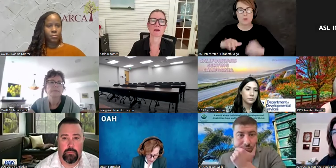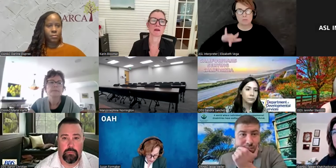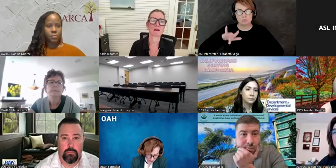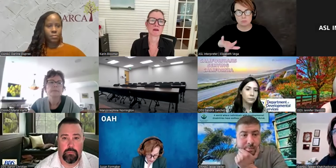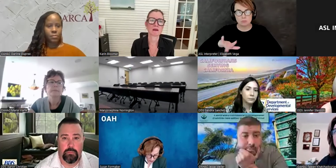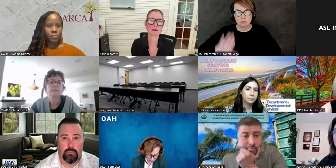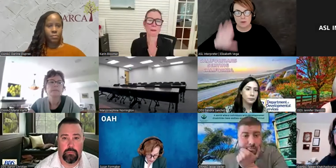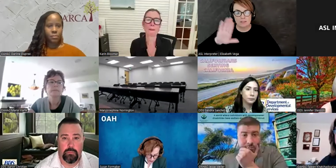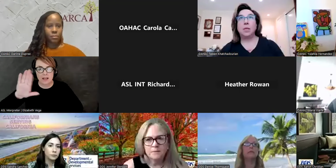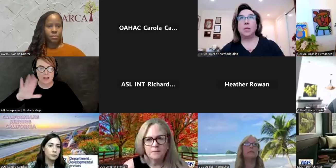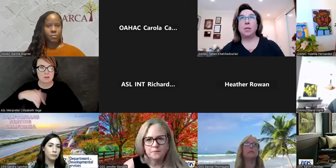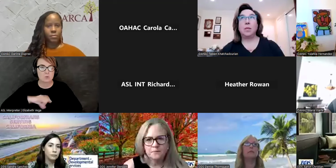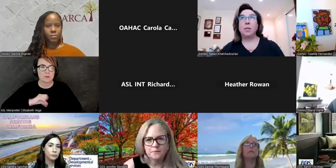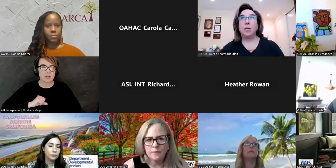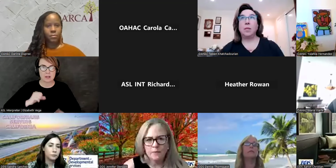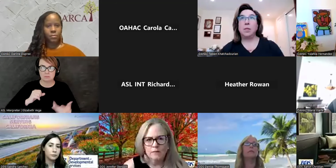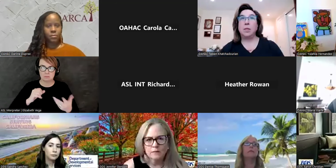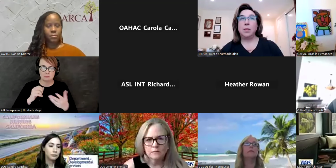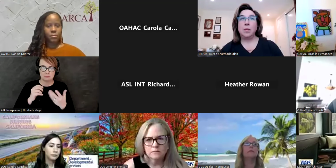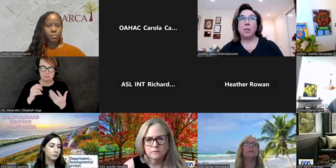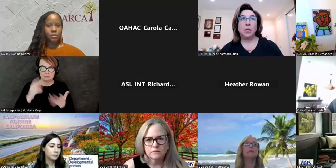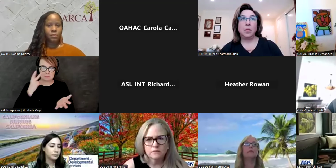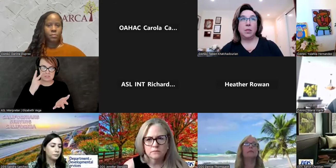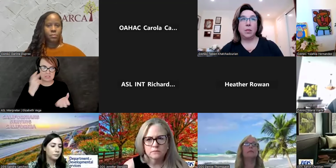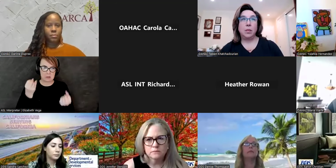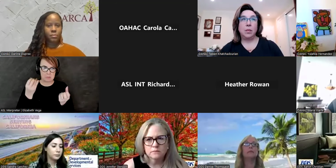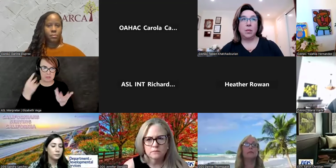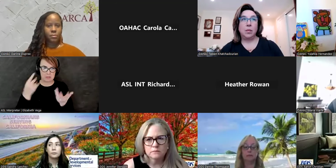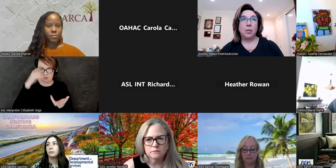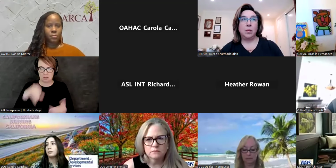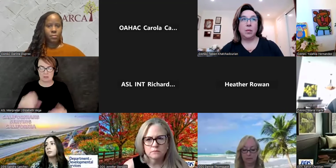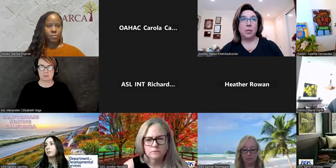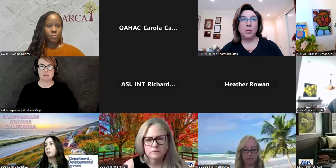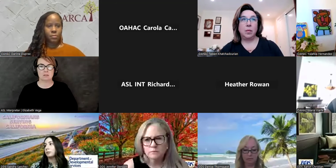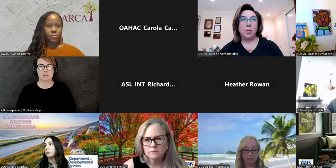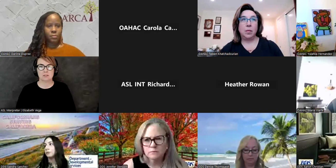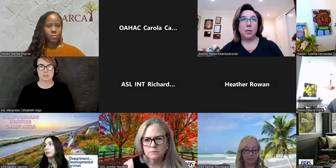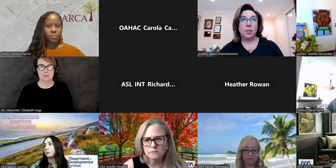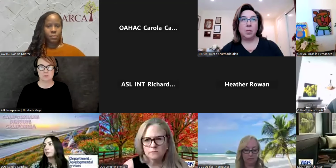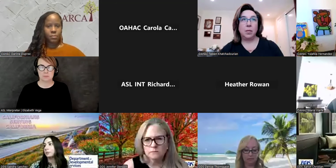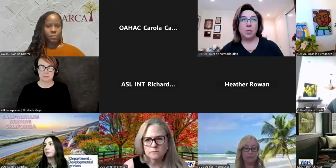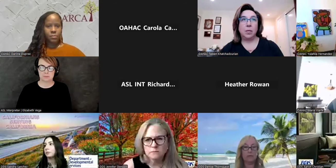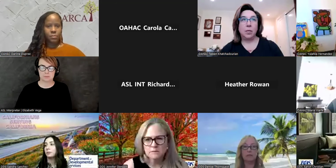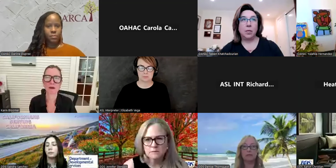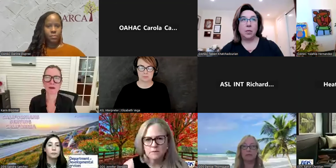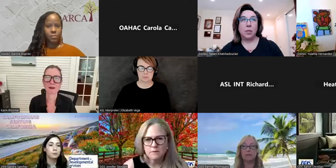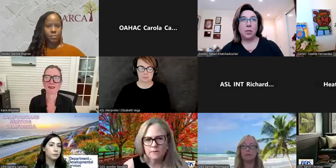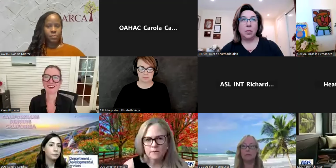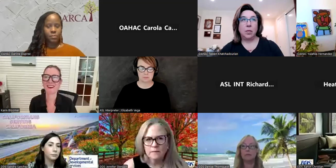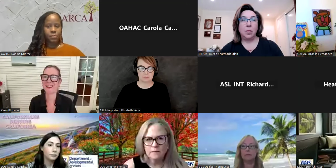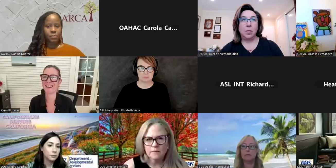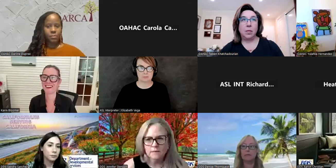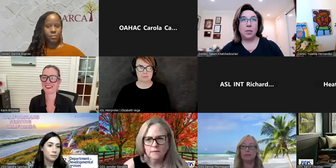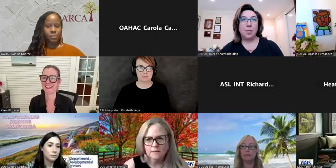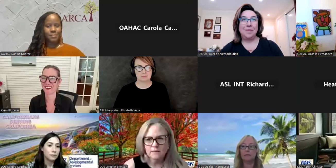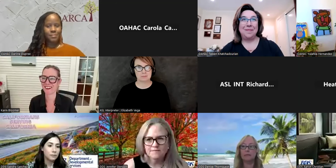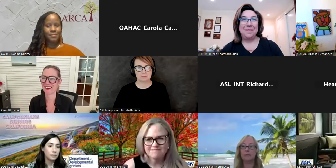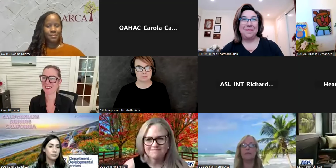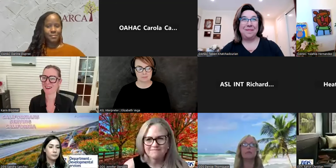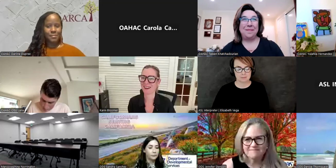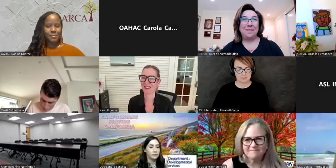Oh, I need to raise my hand. There we go.